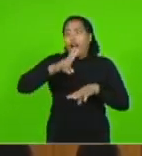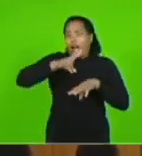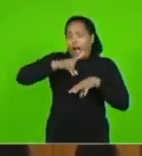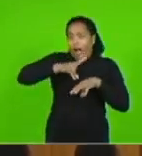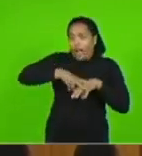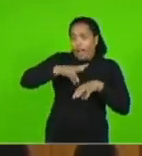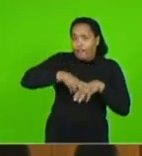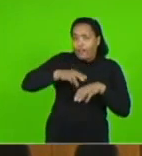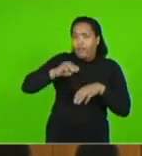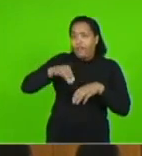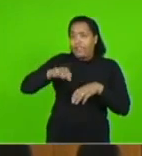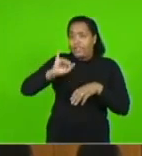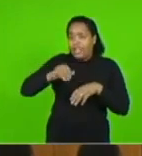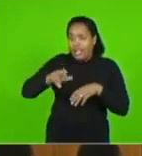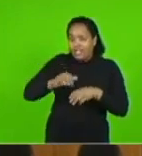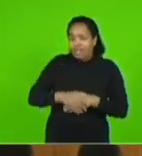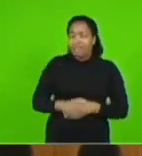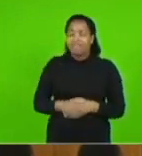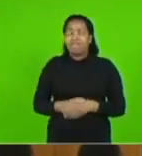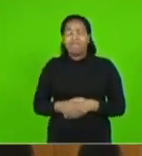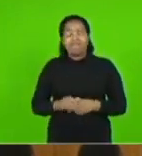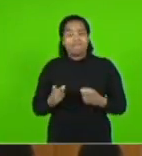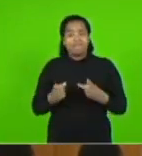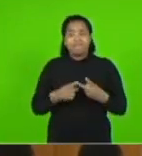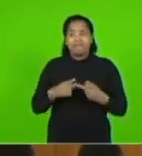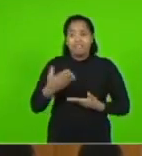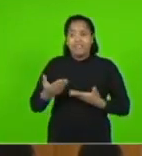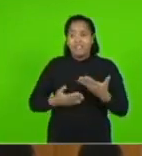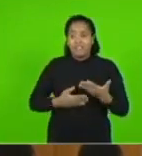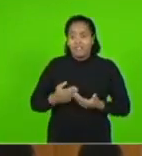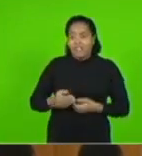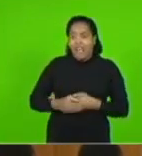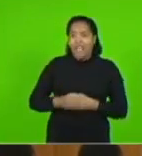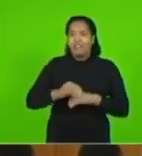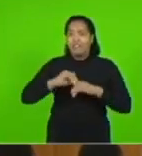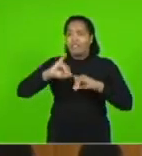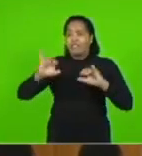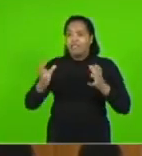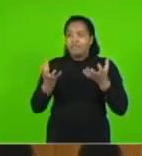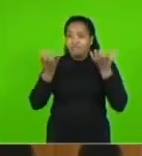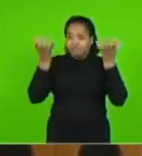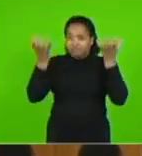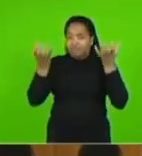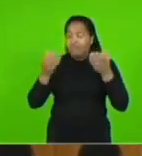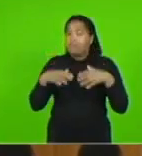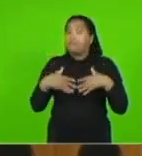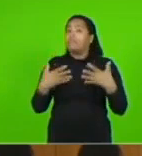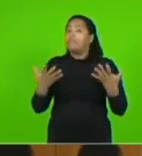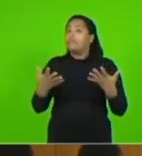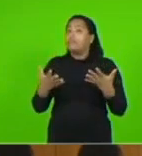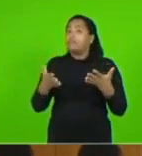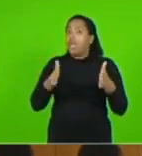The pastors can give messages for the widow of Nain,